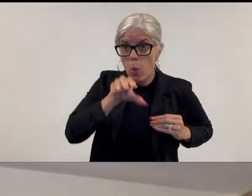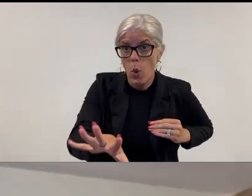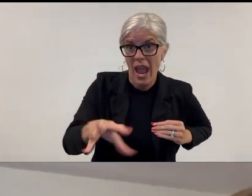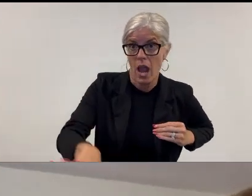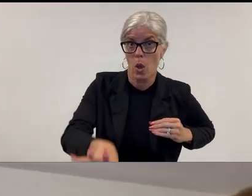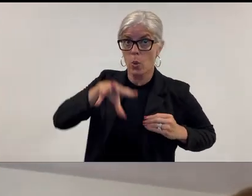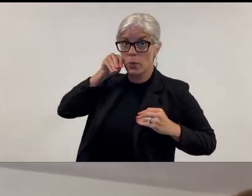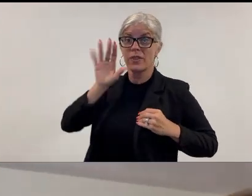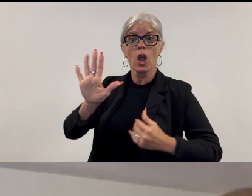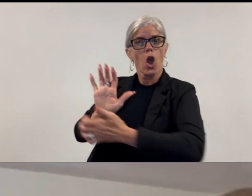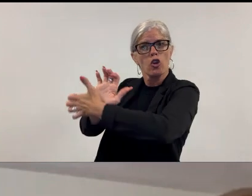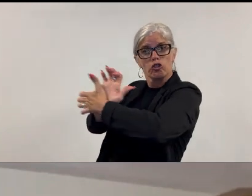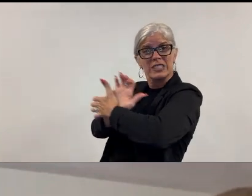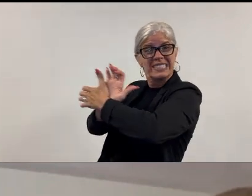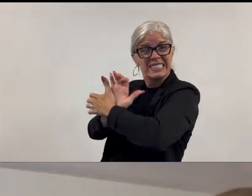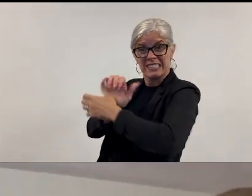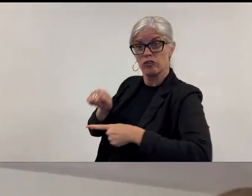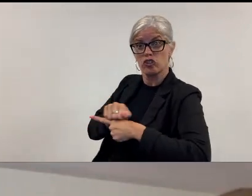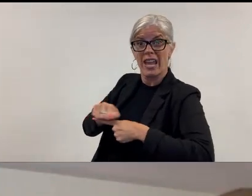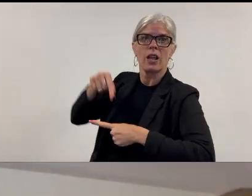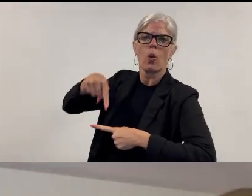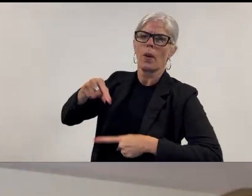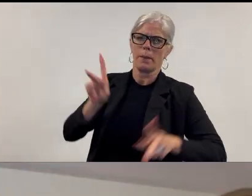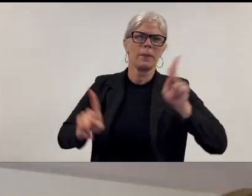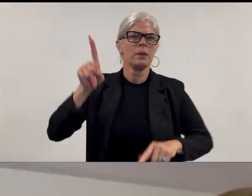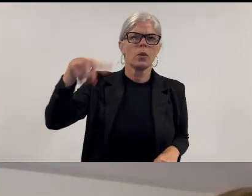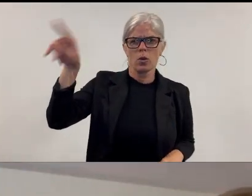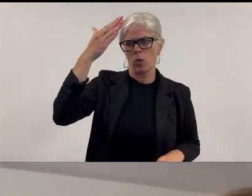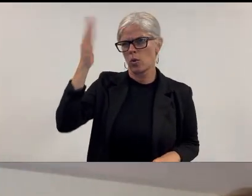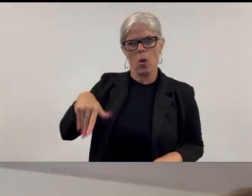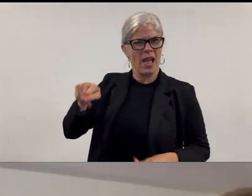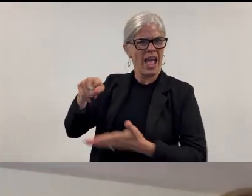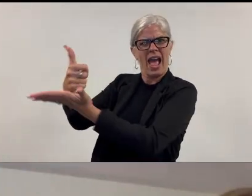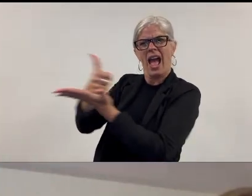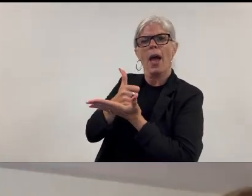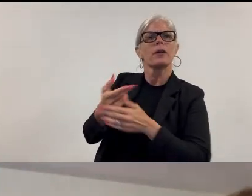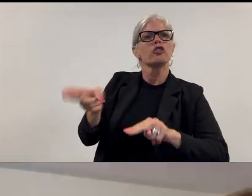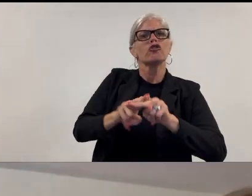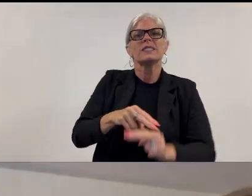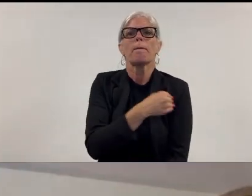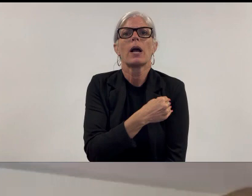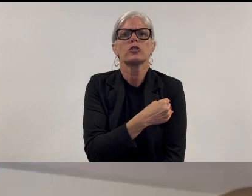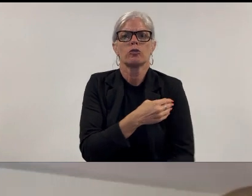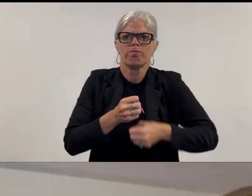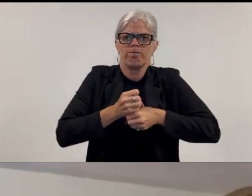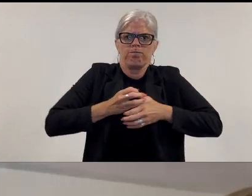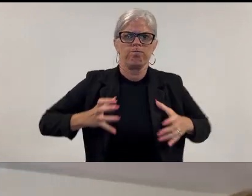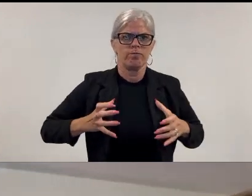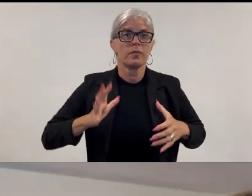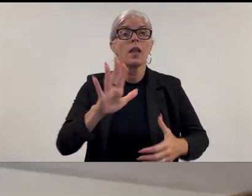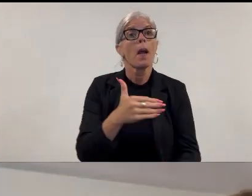training is known to increase muscle hypertrophy. And don't get me started to the role of muscle